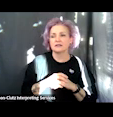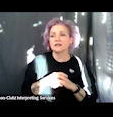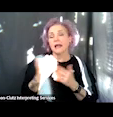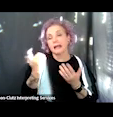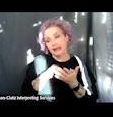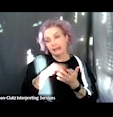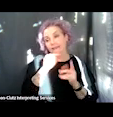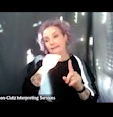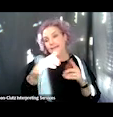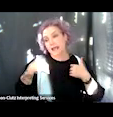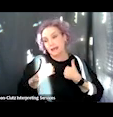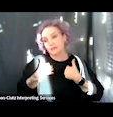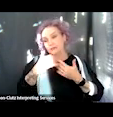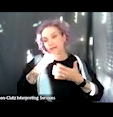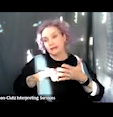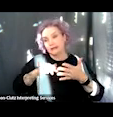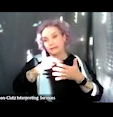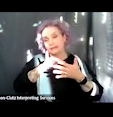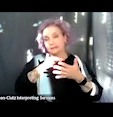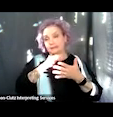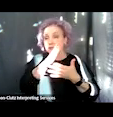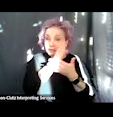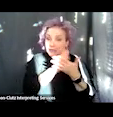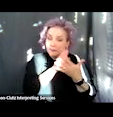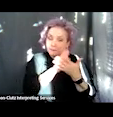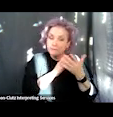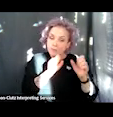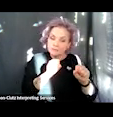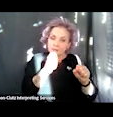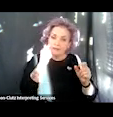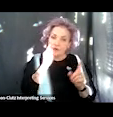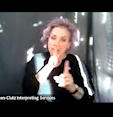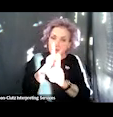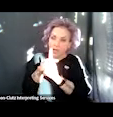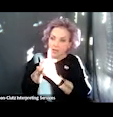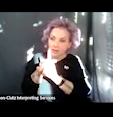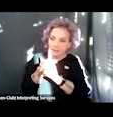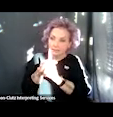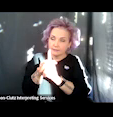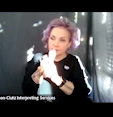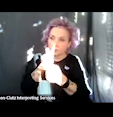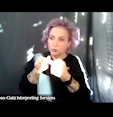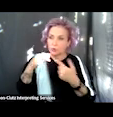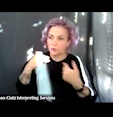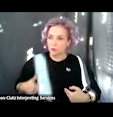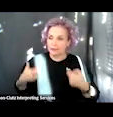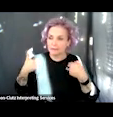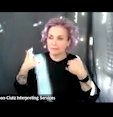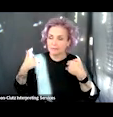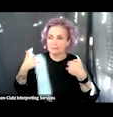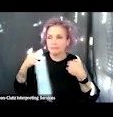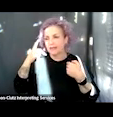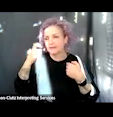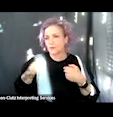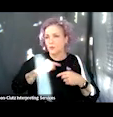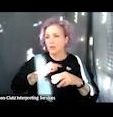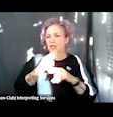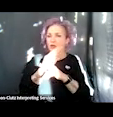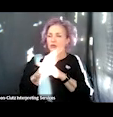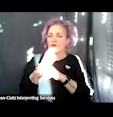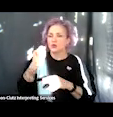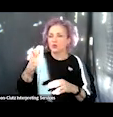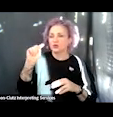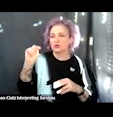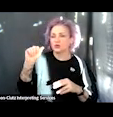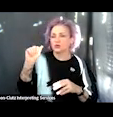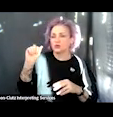studies. There's some translational potential because startle can be measured very similarly to humans. But what this tells